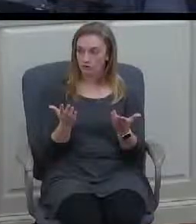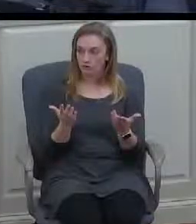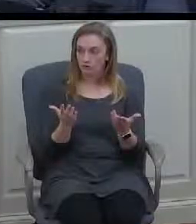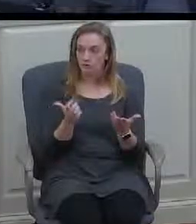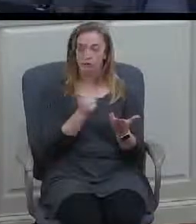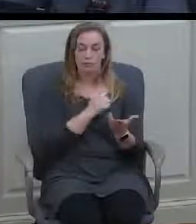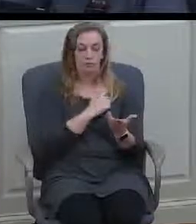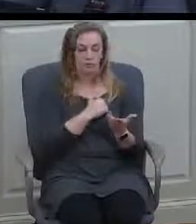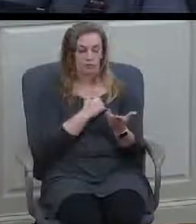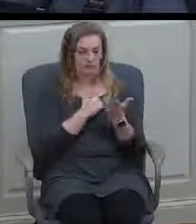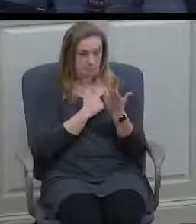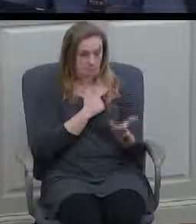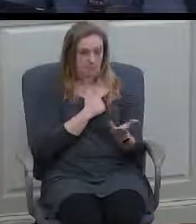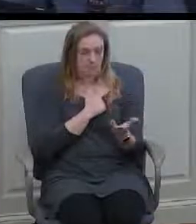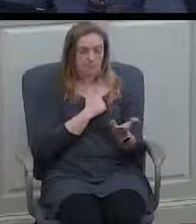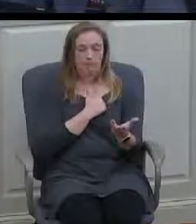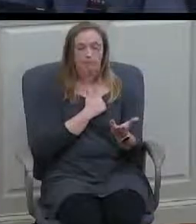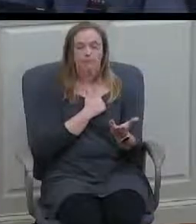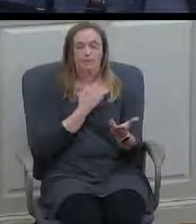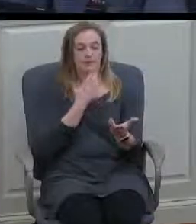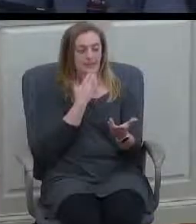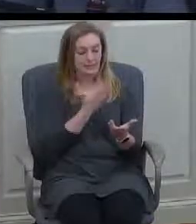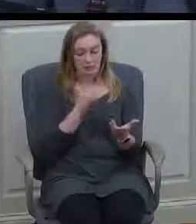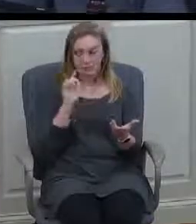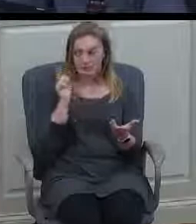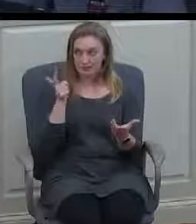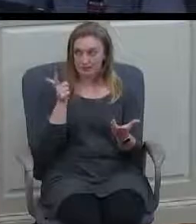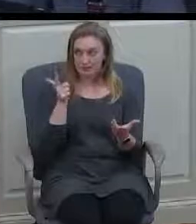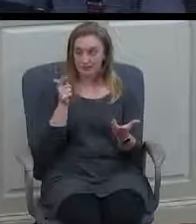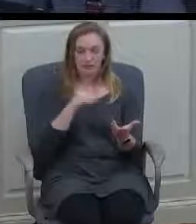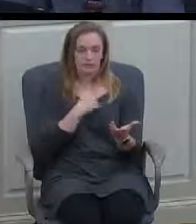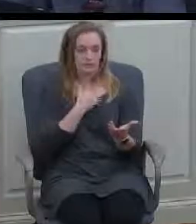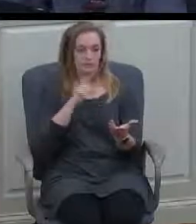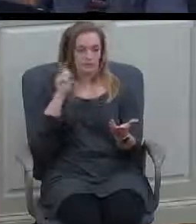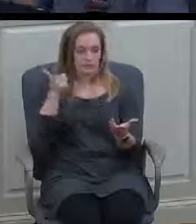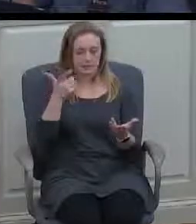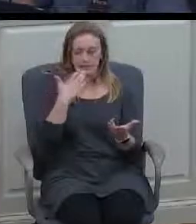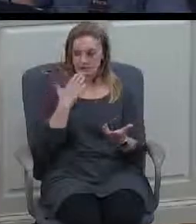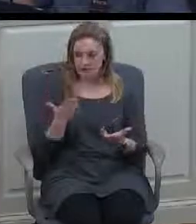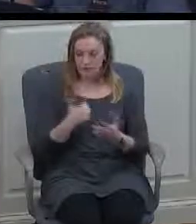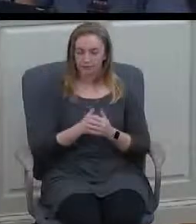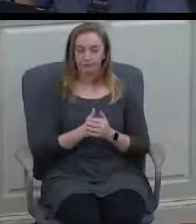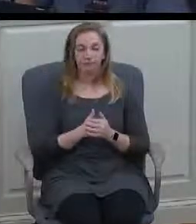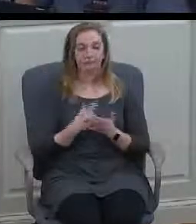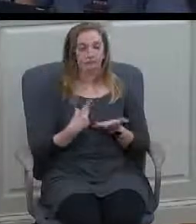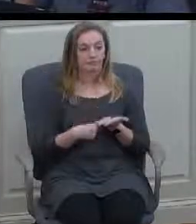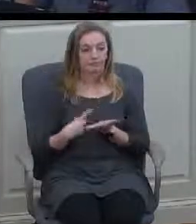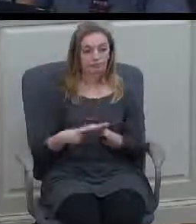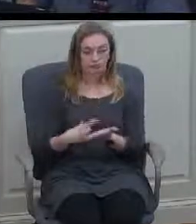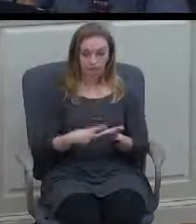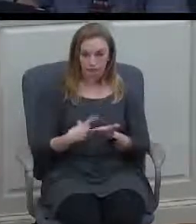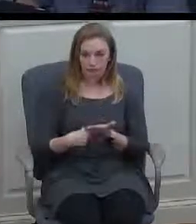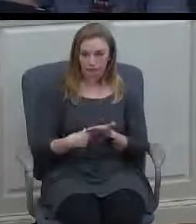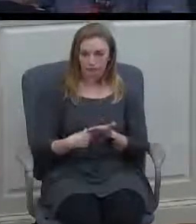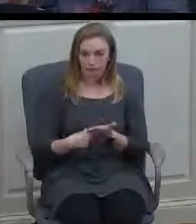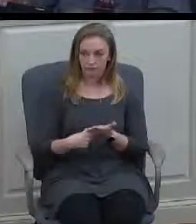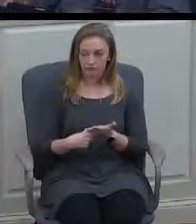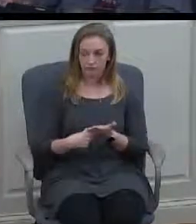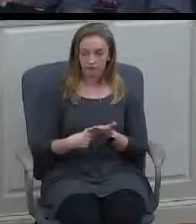So moved. Mr. Atkins, thank you. Is there a second? Second? Mr. Holland, thank you. Discussion?